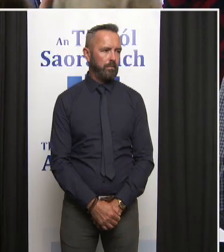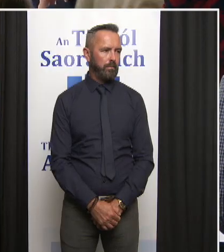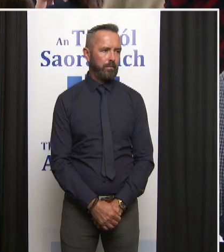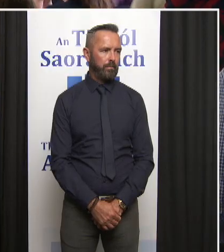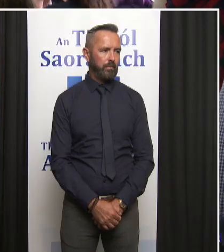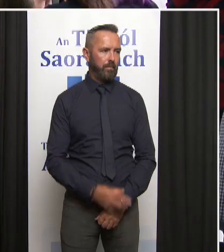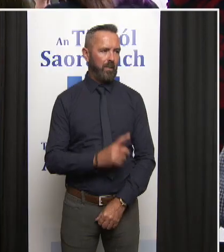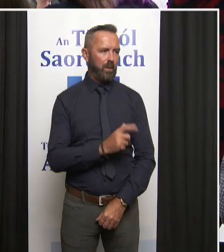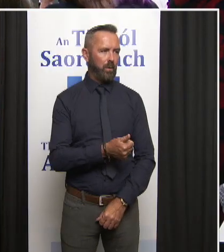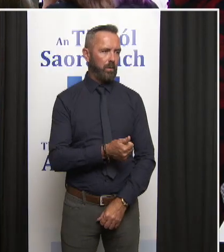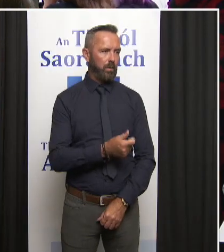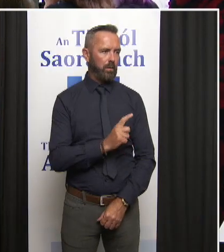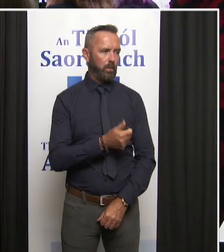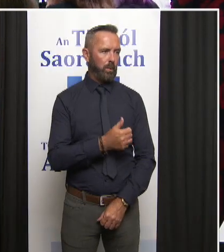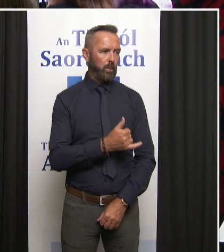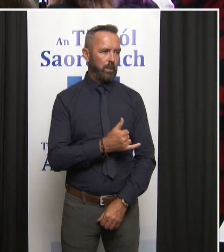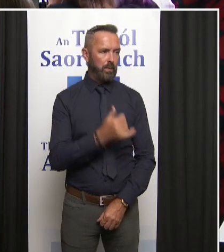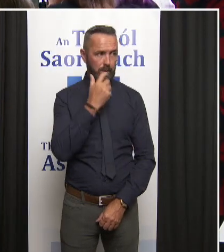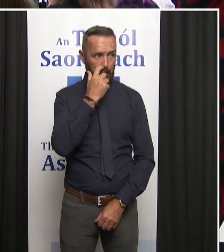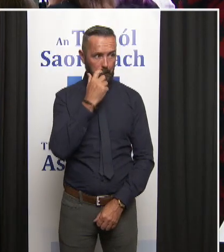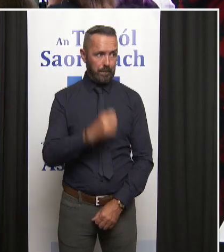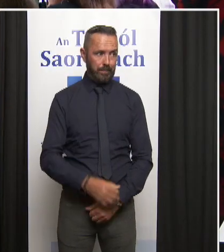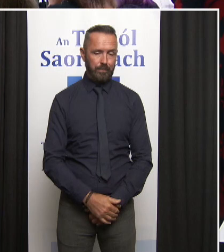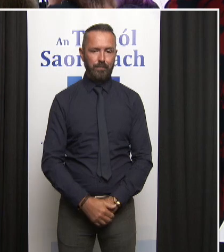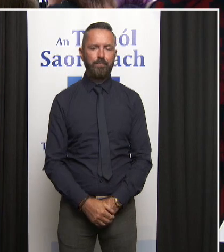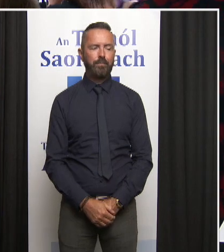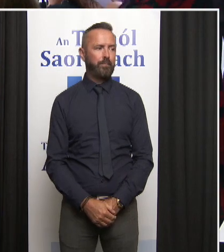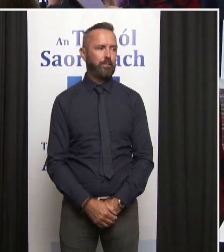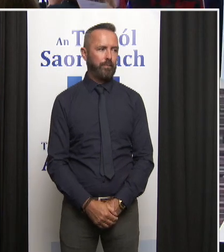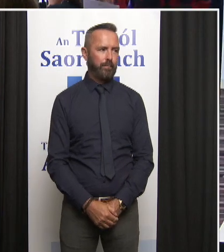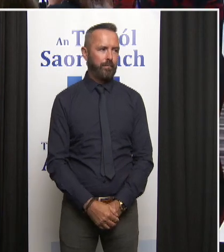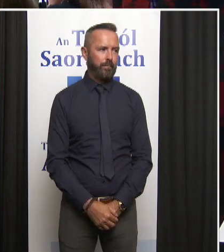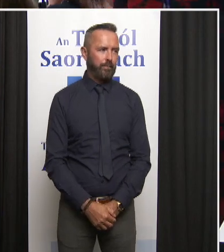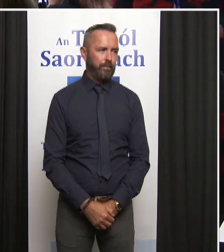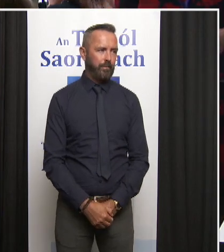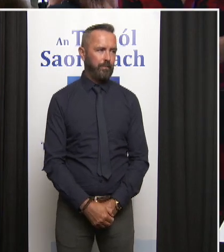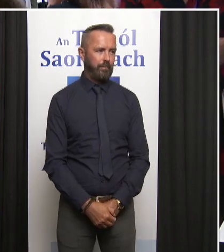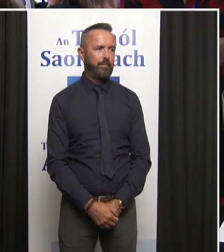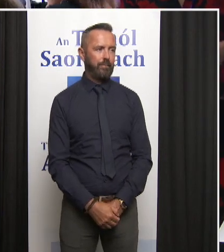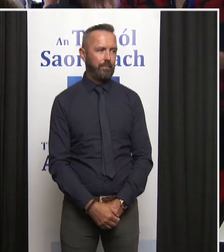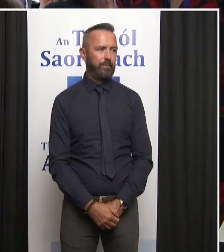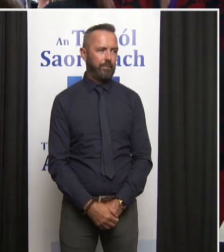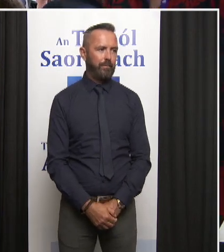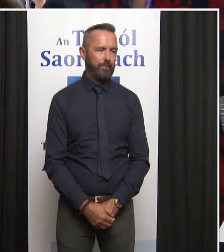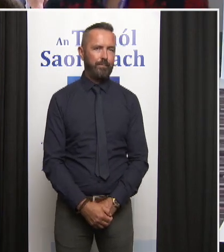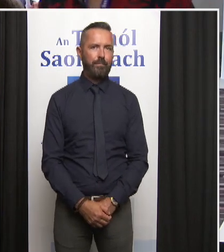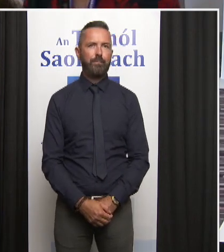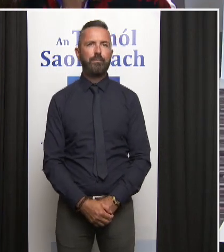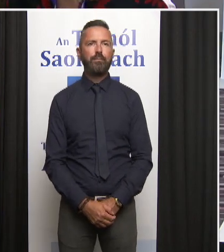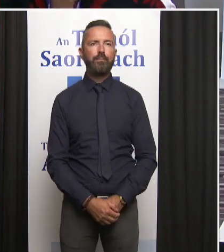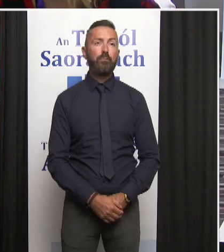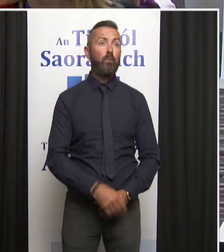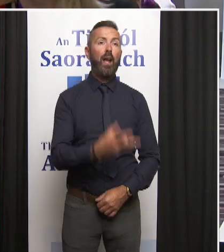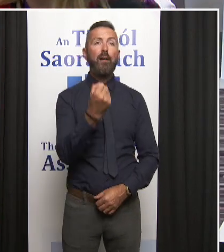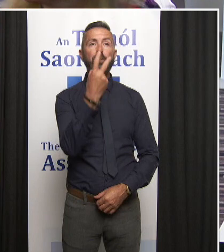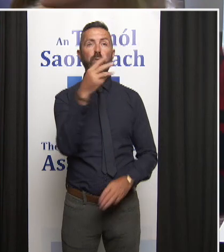Hello. We decided to do it with 2 people, not because of extreme divisions on the table or anything, just because we thought it'd be nice. Liven it